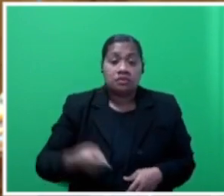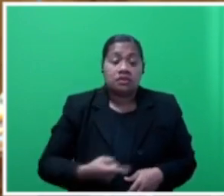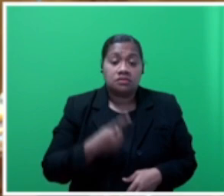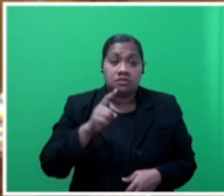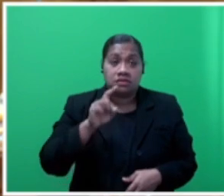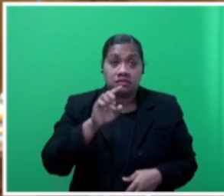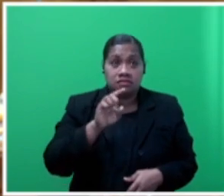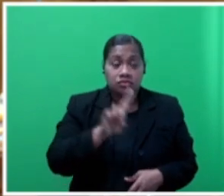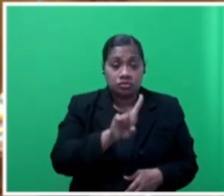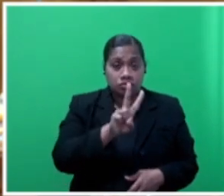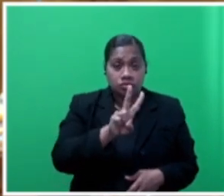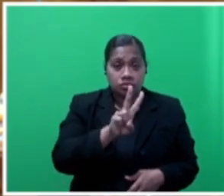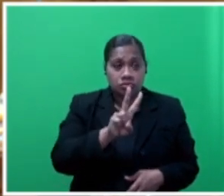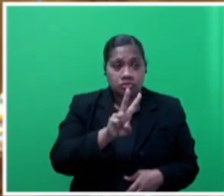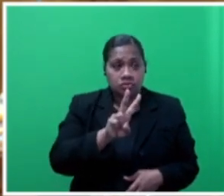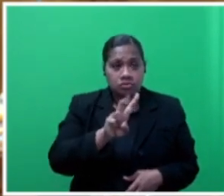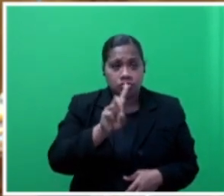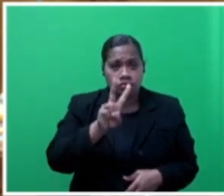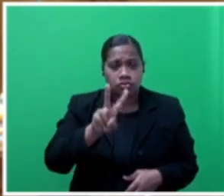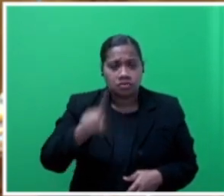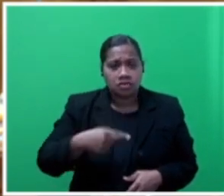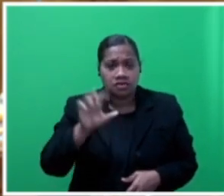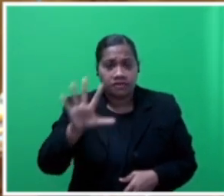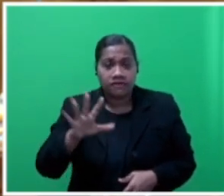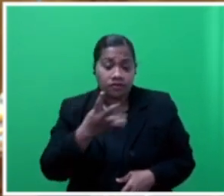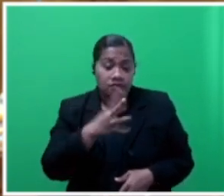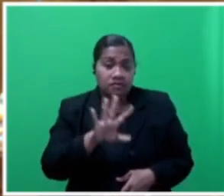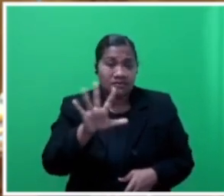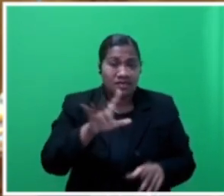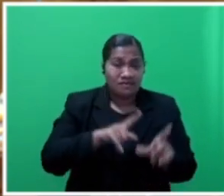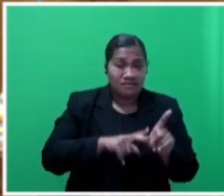2005 for a 35-year period